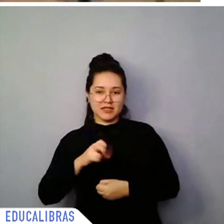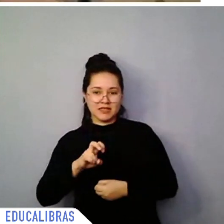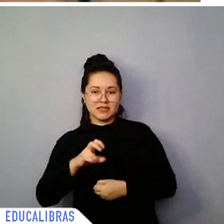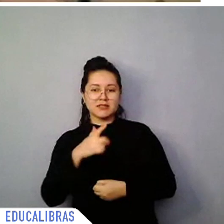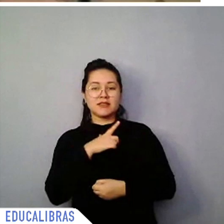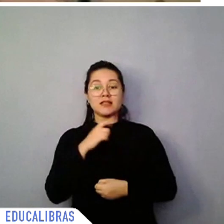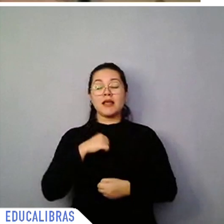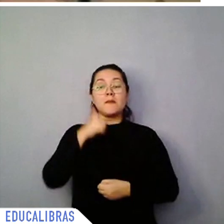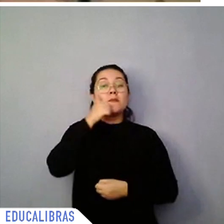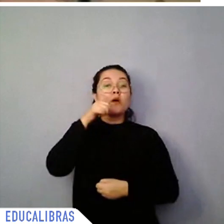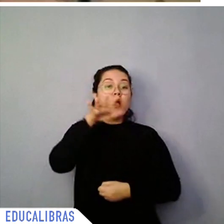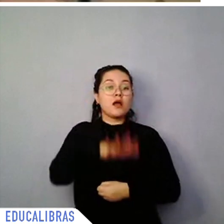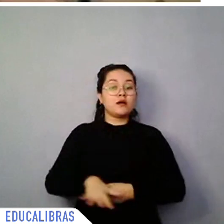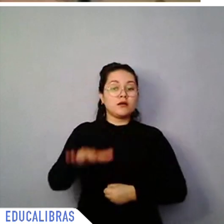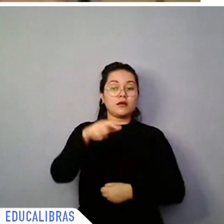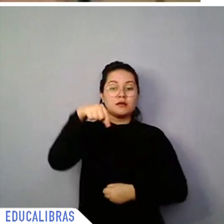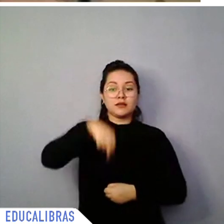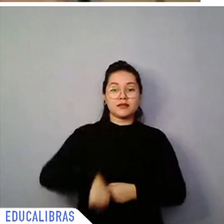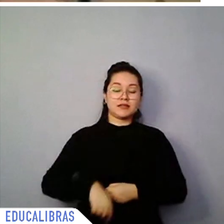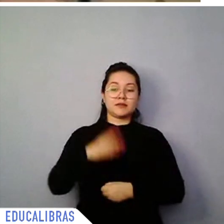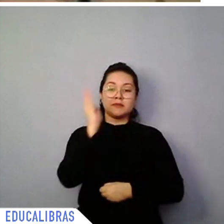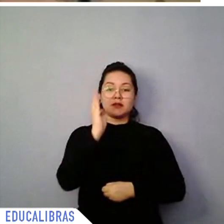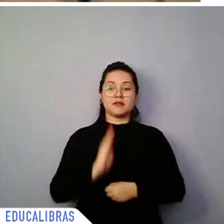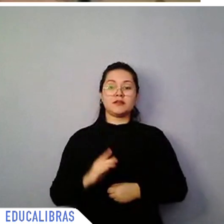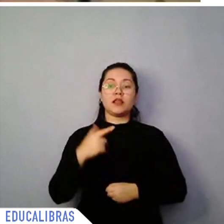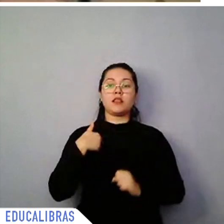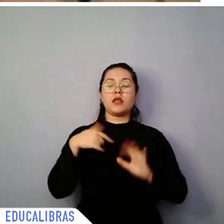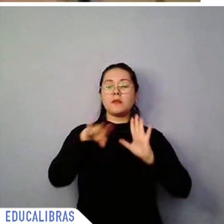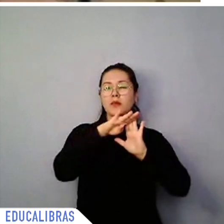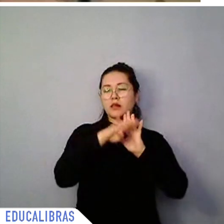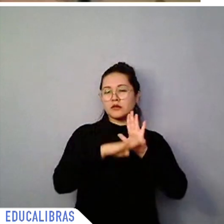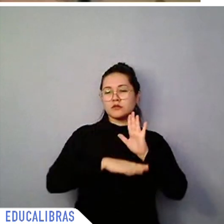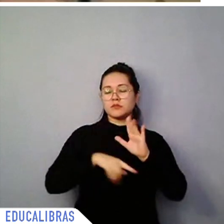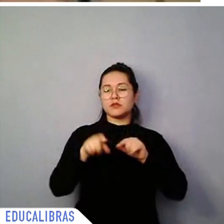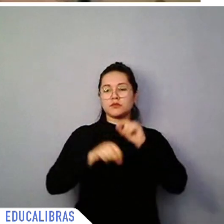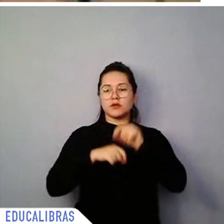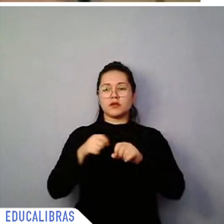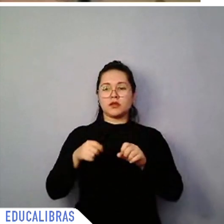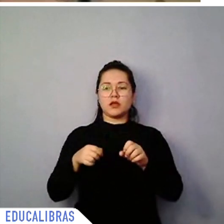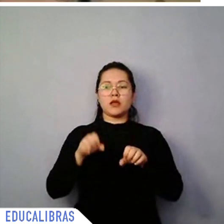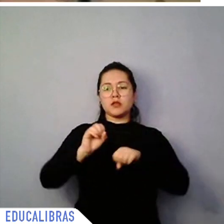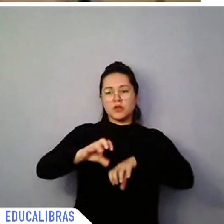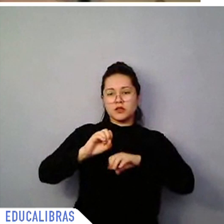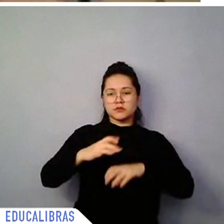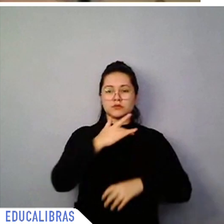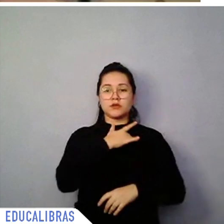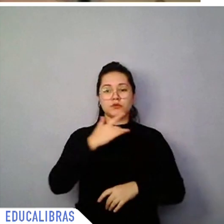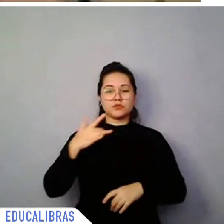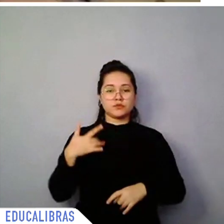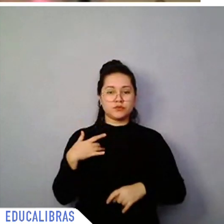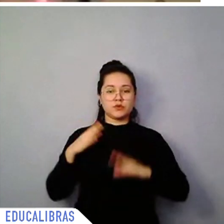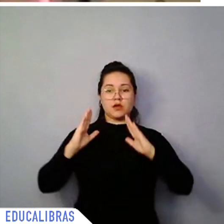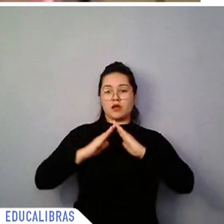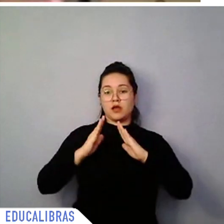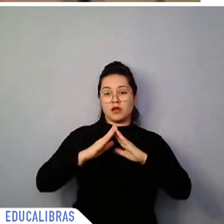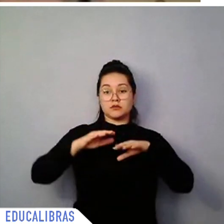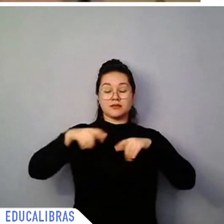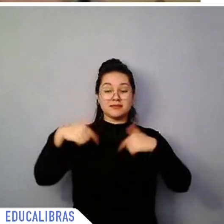I've translated Japan 2015 and translated into something for Brazil. Let's plan on